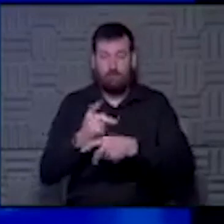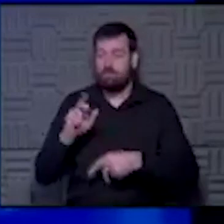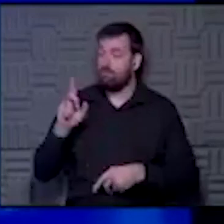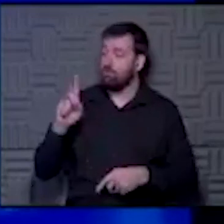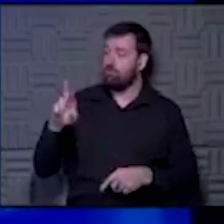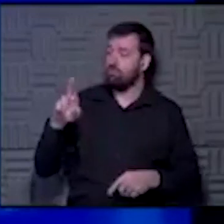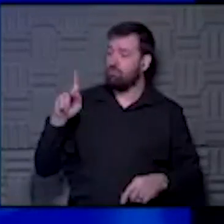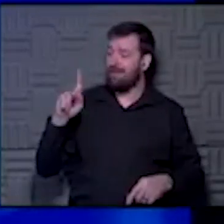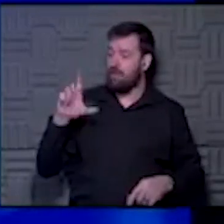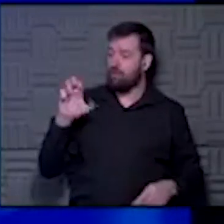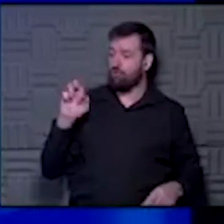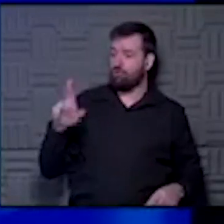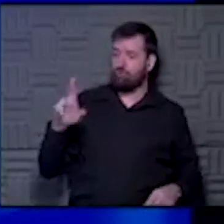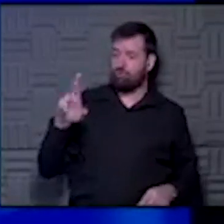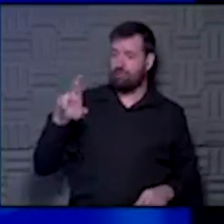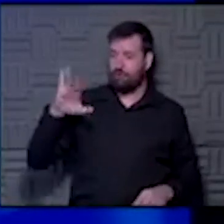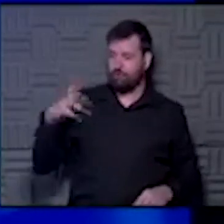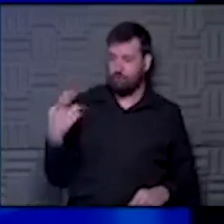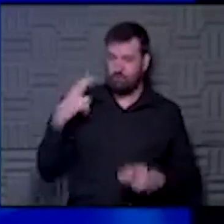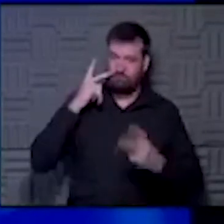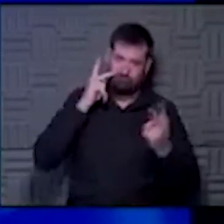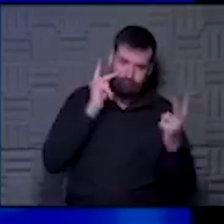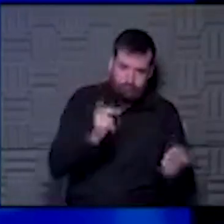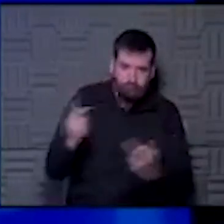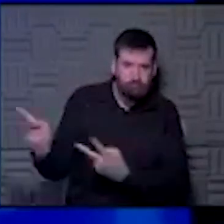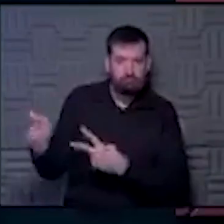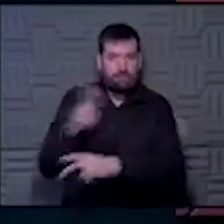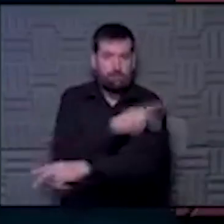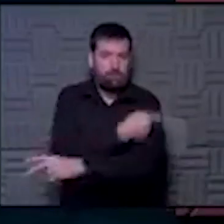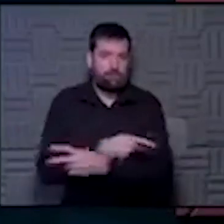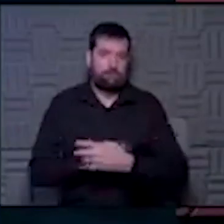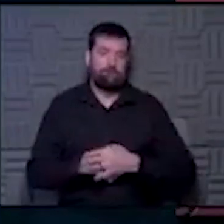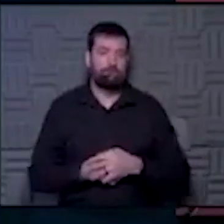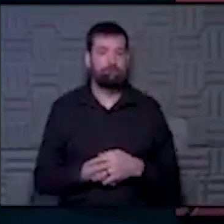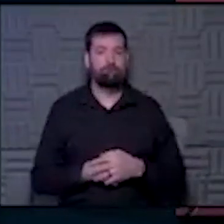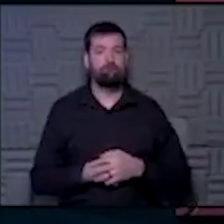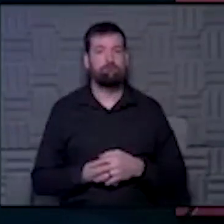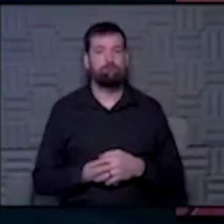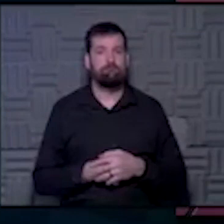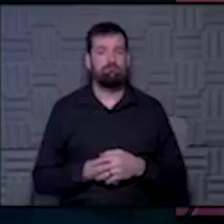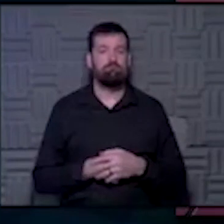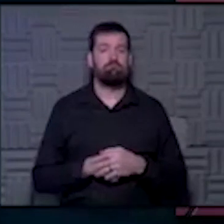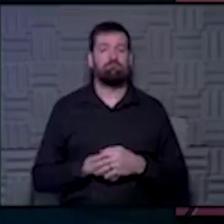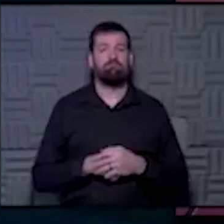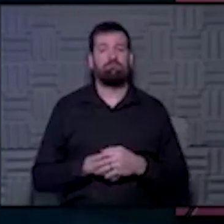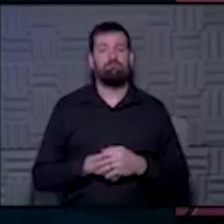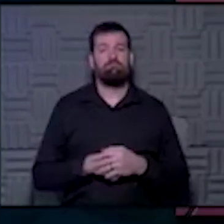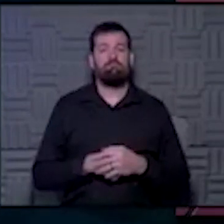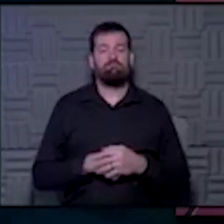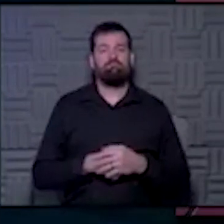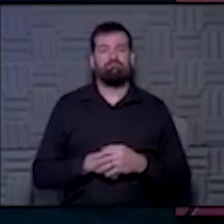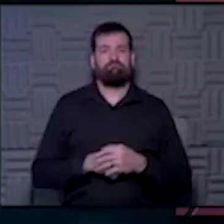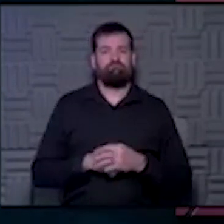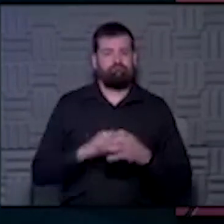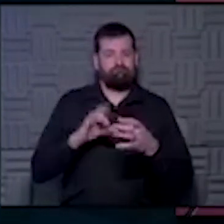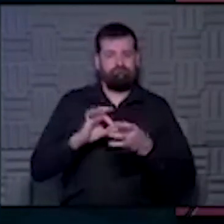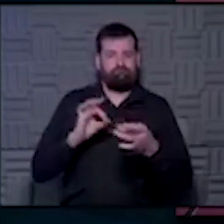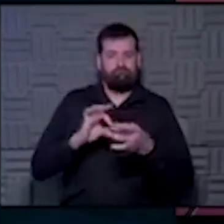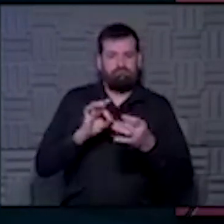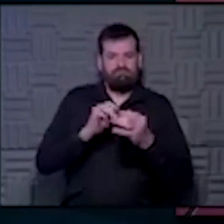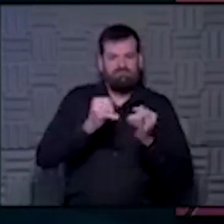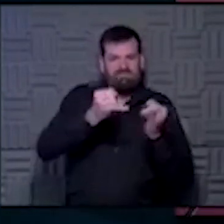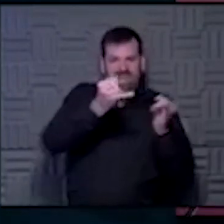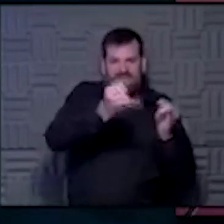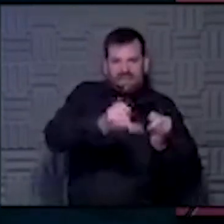you're out there and seeing patients and working with these places, we hear a lot about individual outbreaks